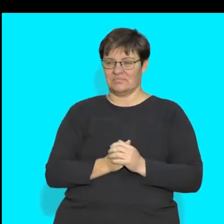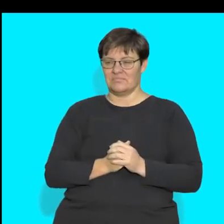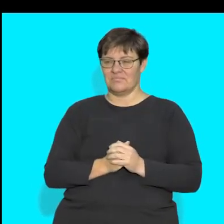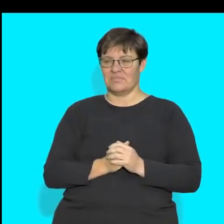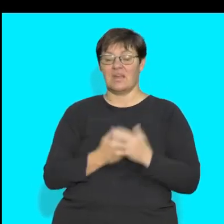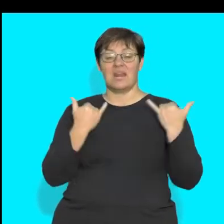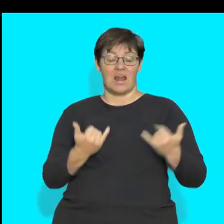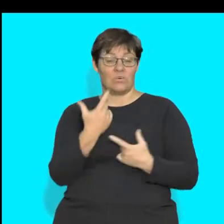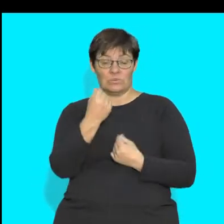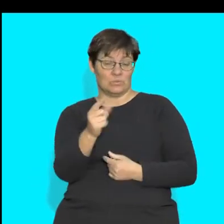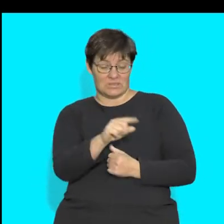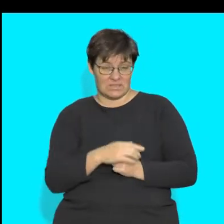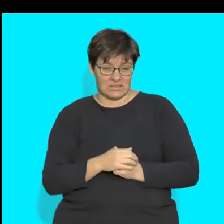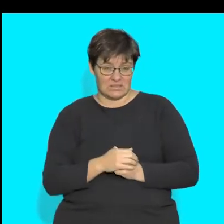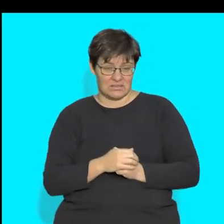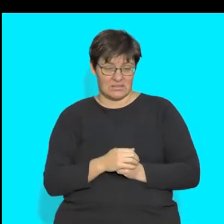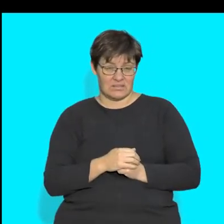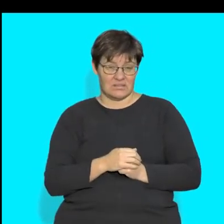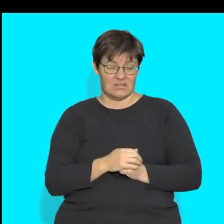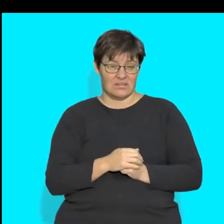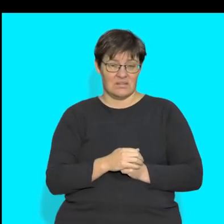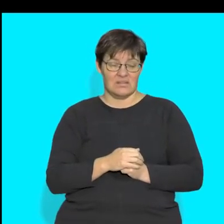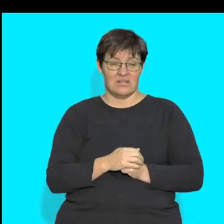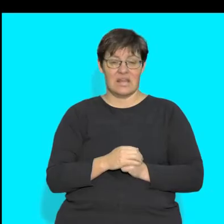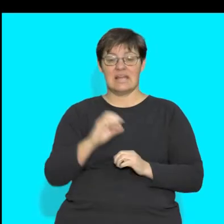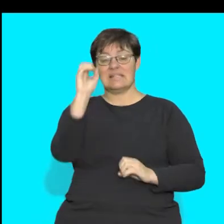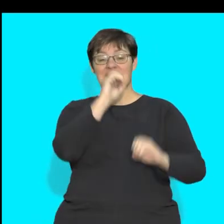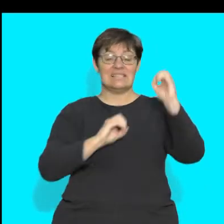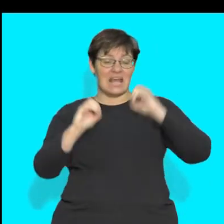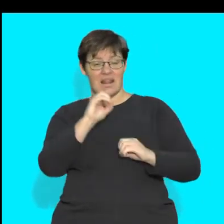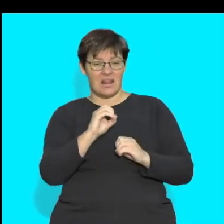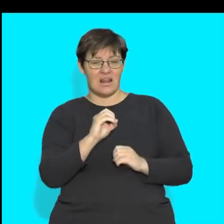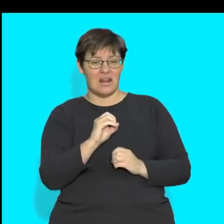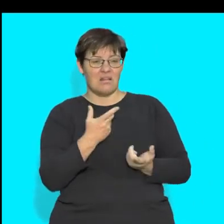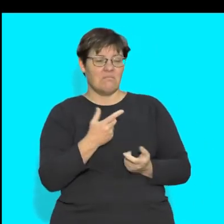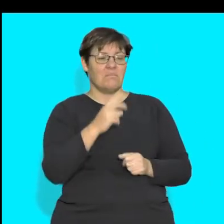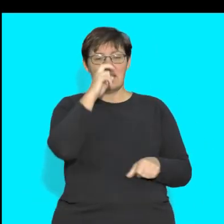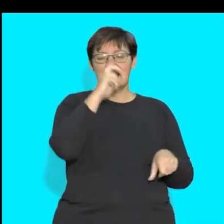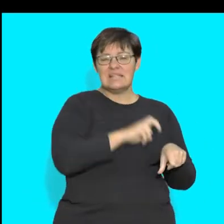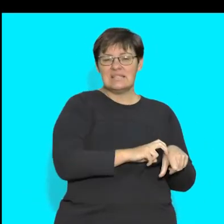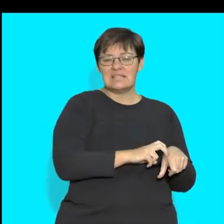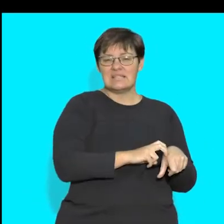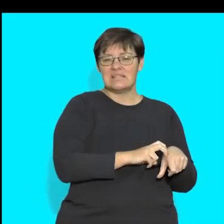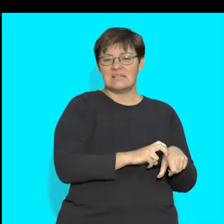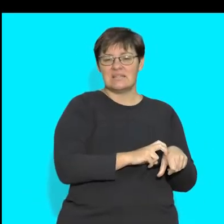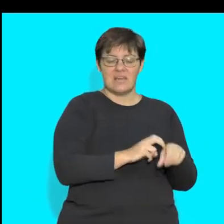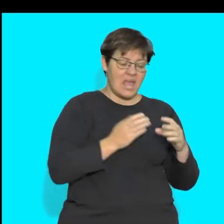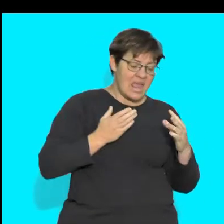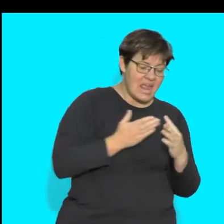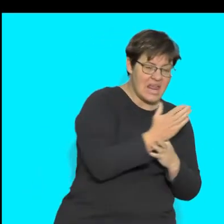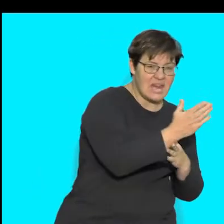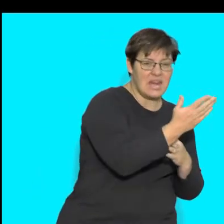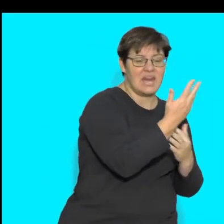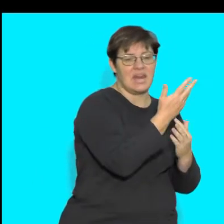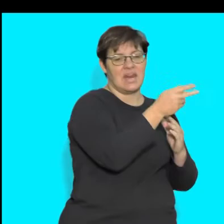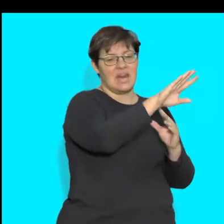is, what we need to do is that the cell, things need to move in and out